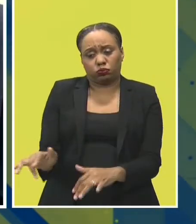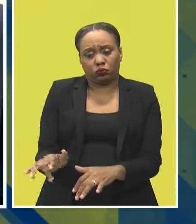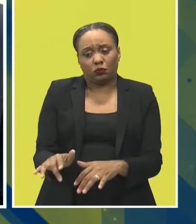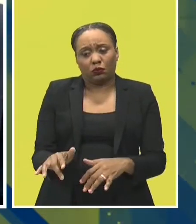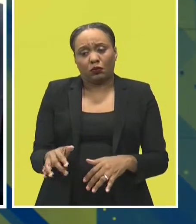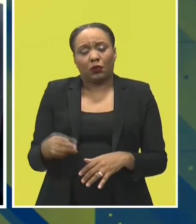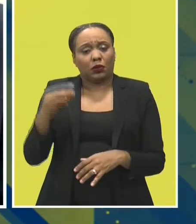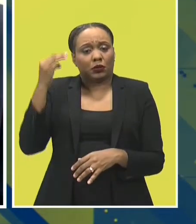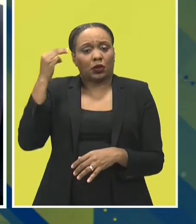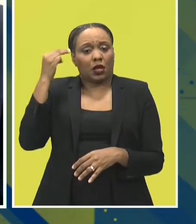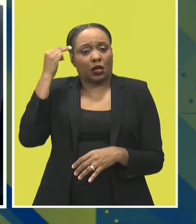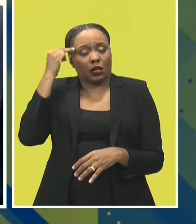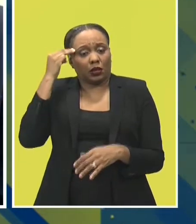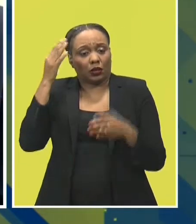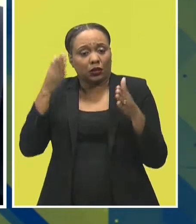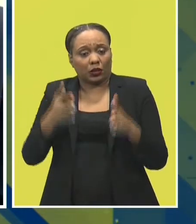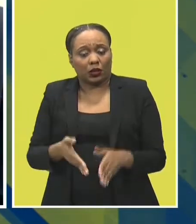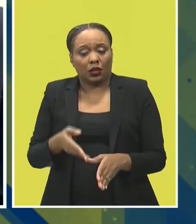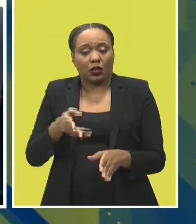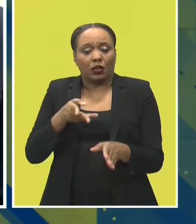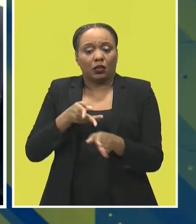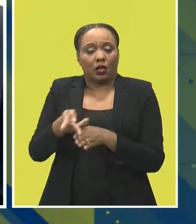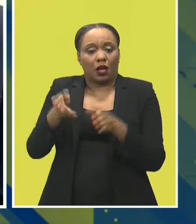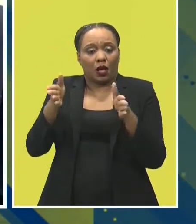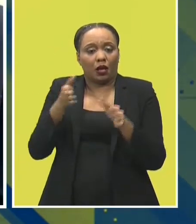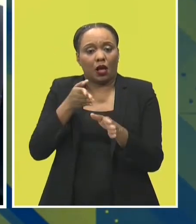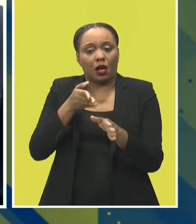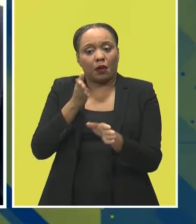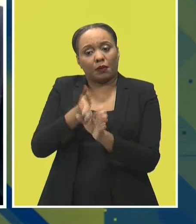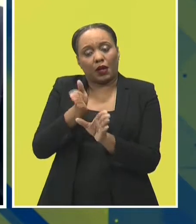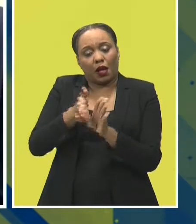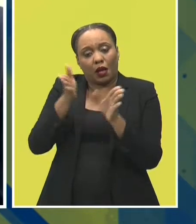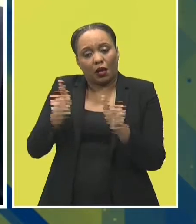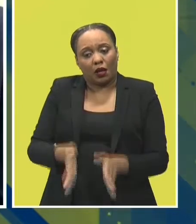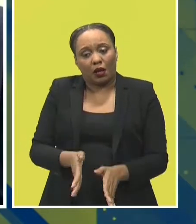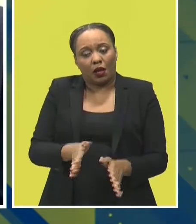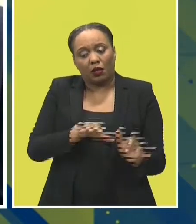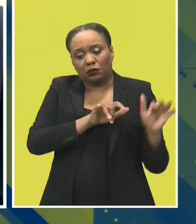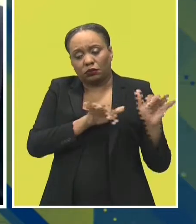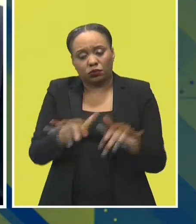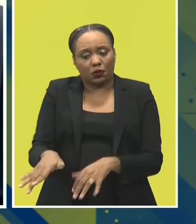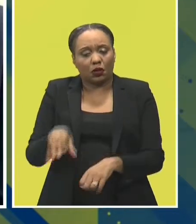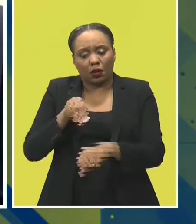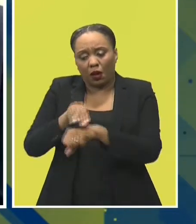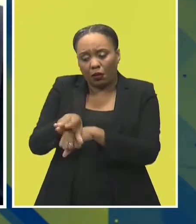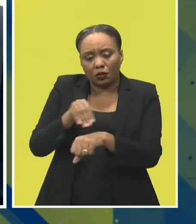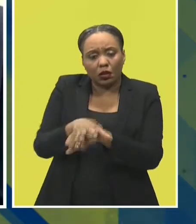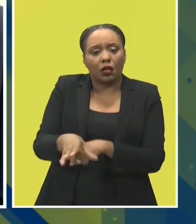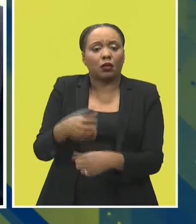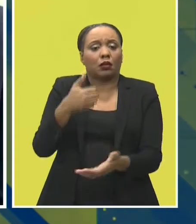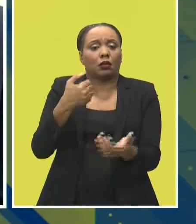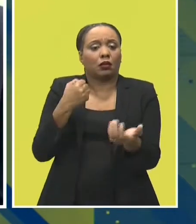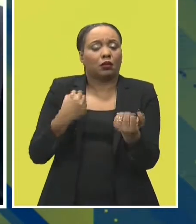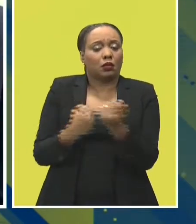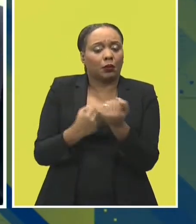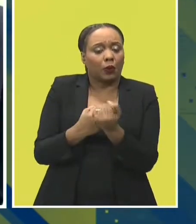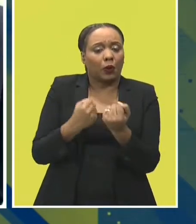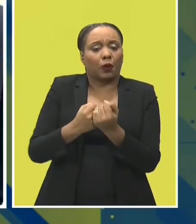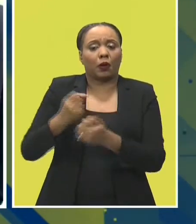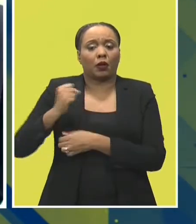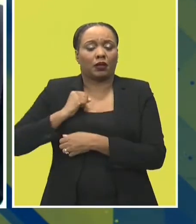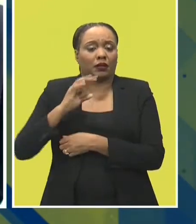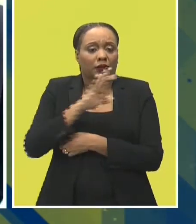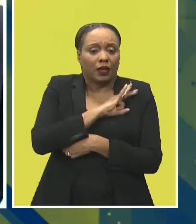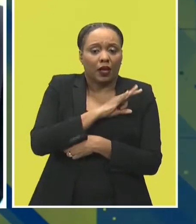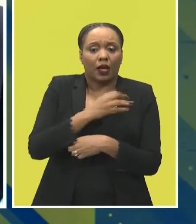and a number of social workers to the scene to be able to counsel and to support not just the staff